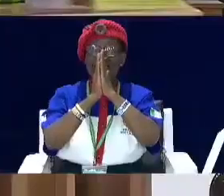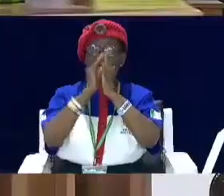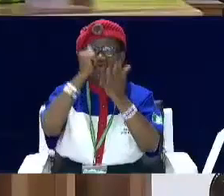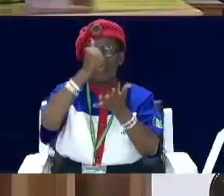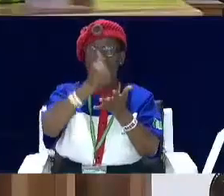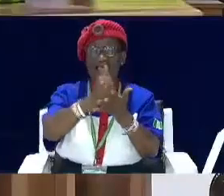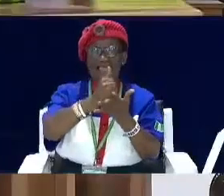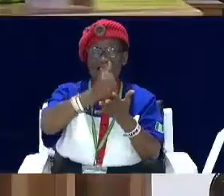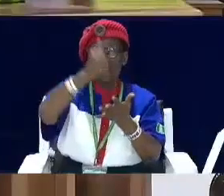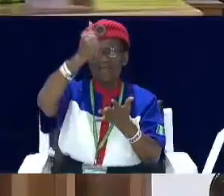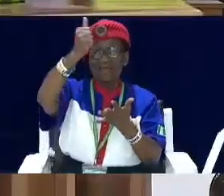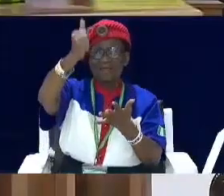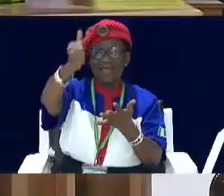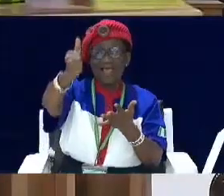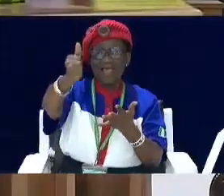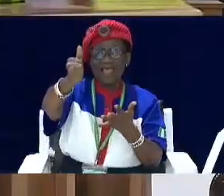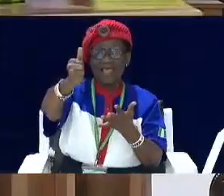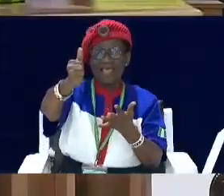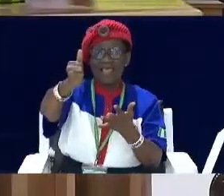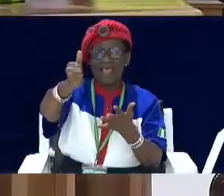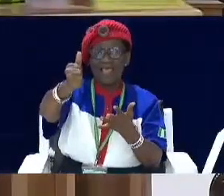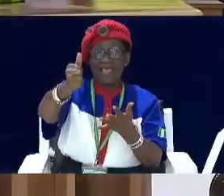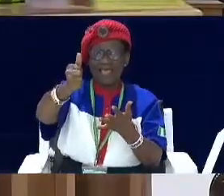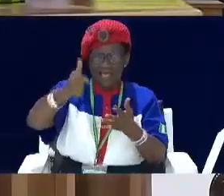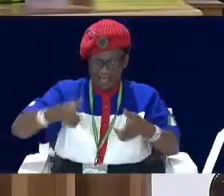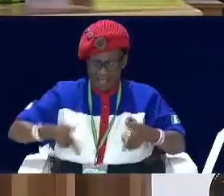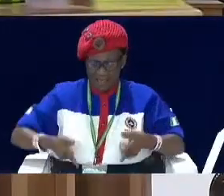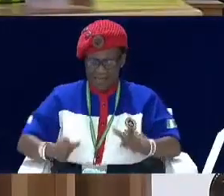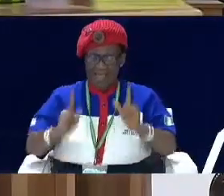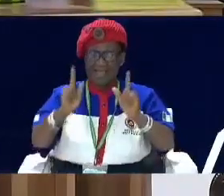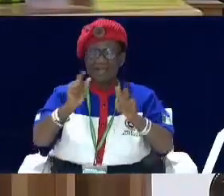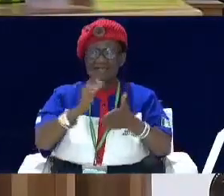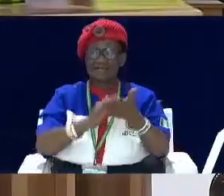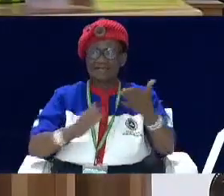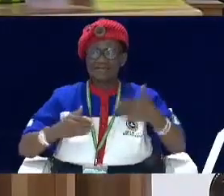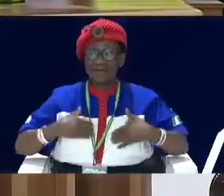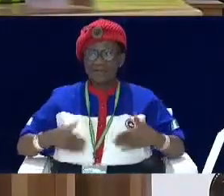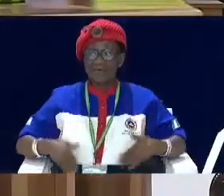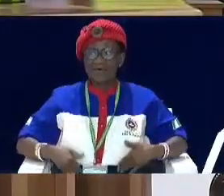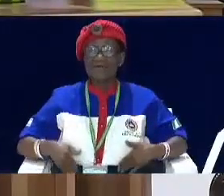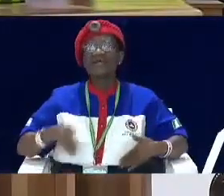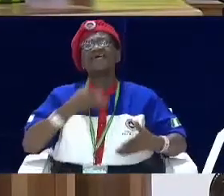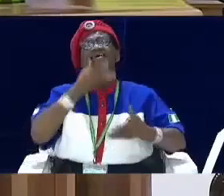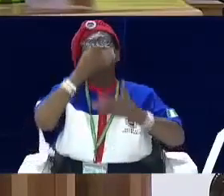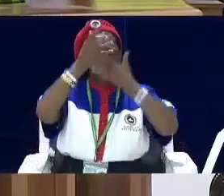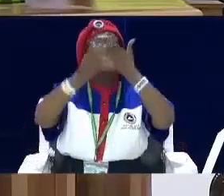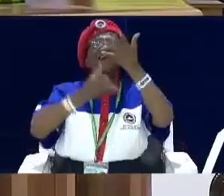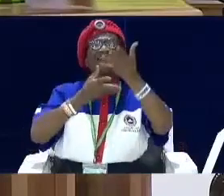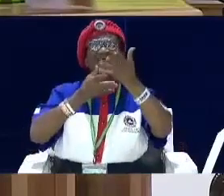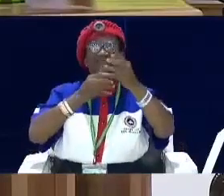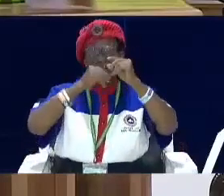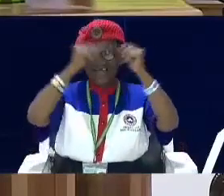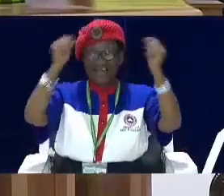Amen. Amen. Let somebody shout hallelujah. Ki enikan ki